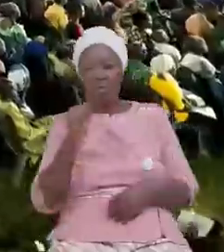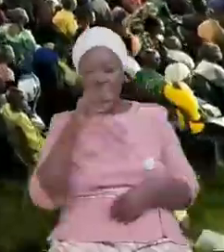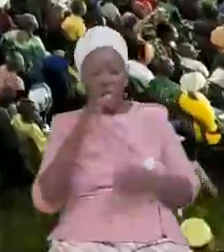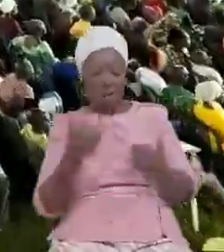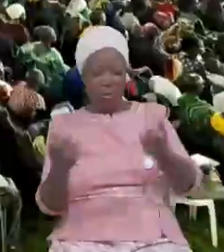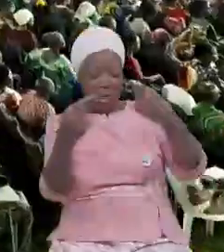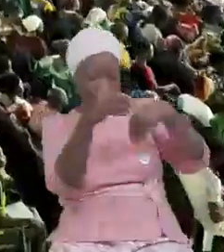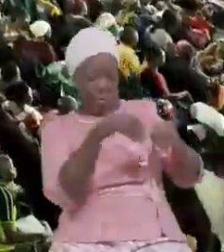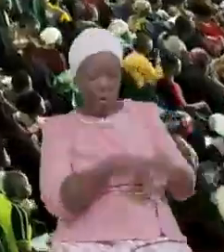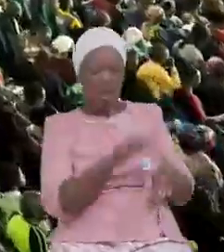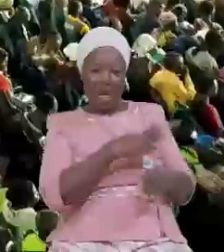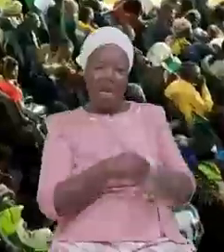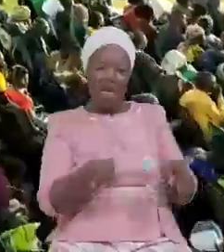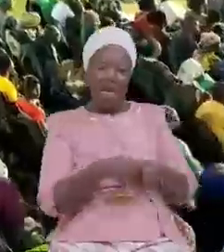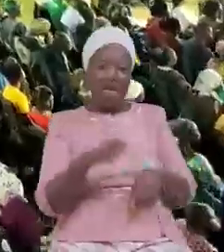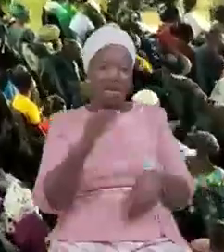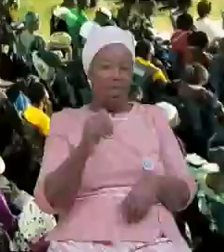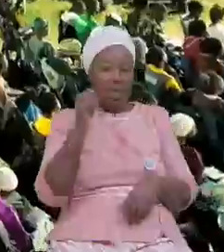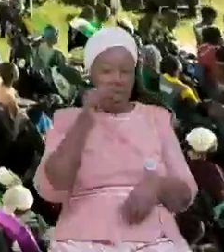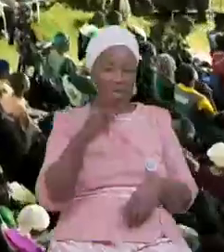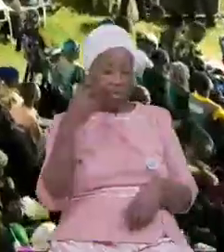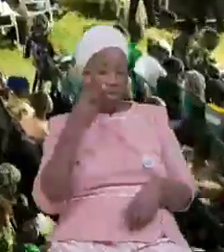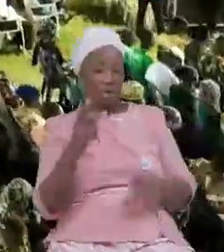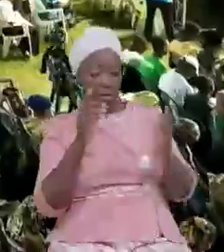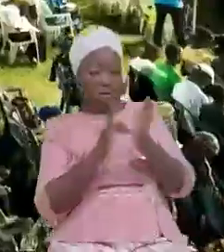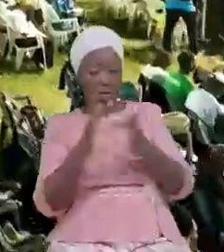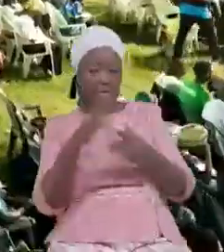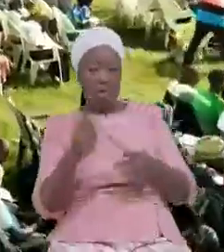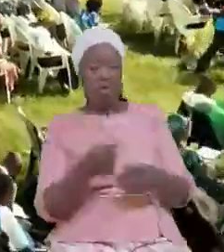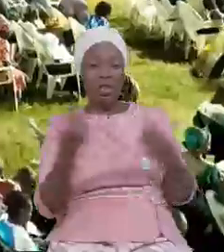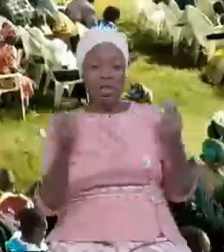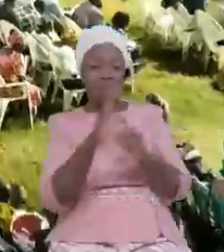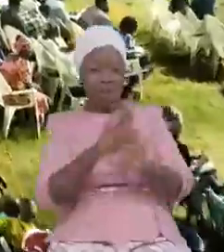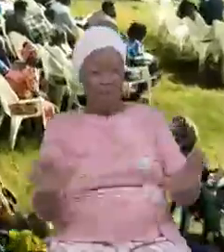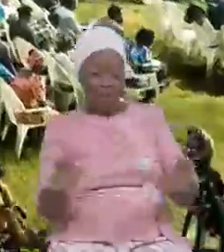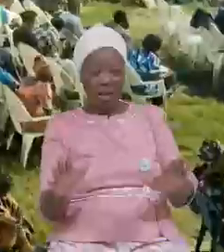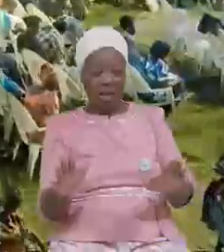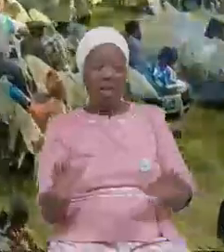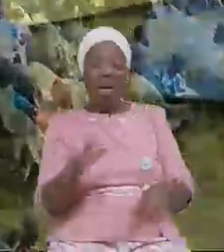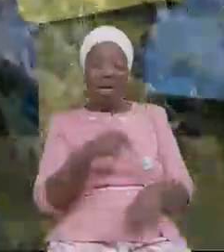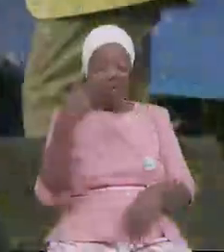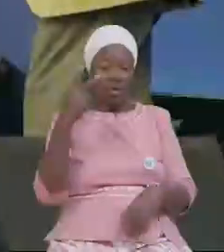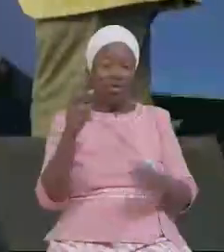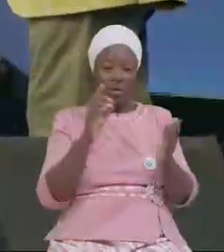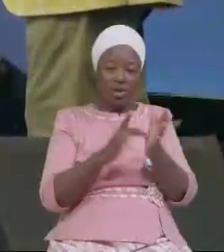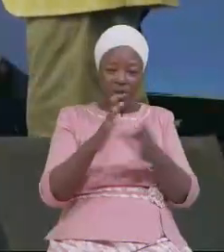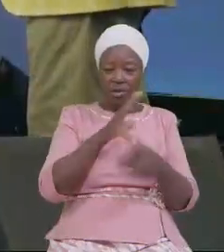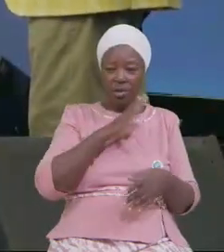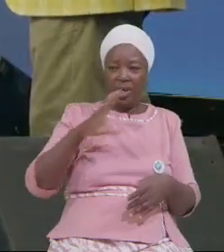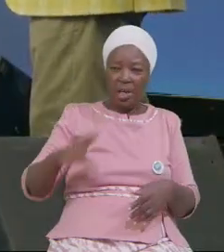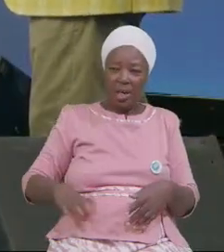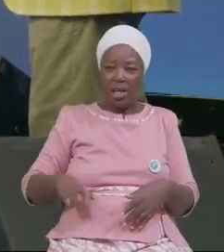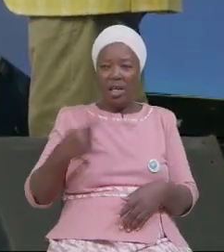and as she saw Jesus the sinless, and he saw Jesus Christ the